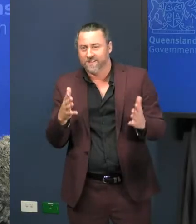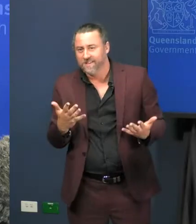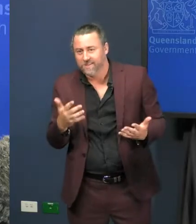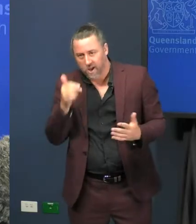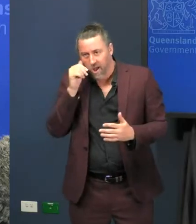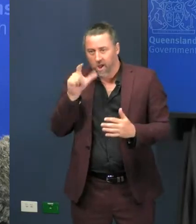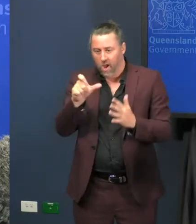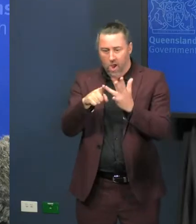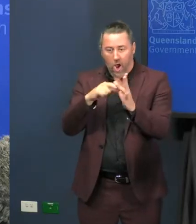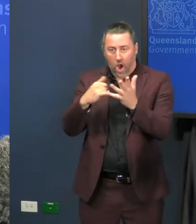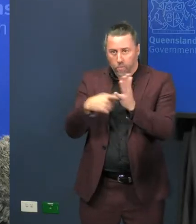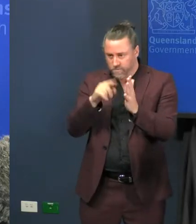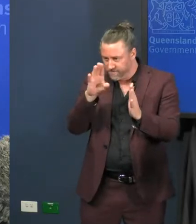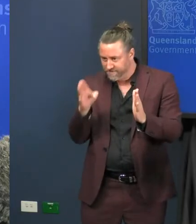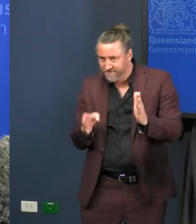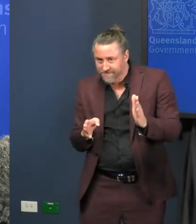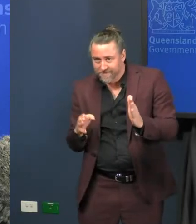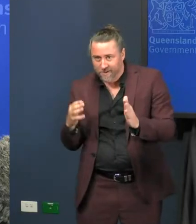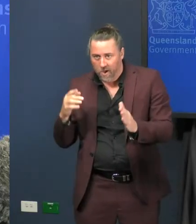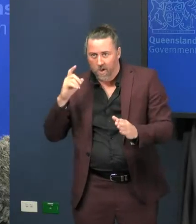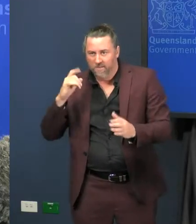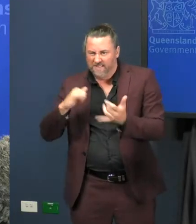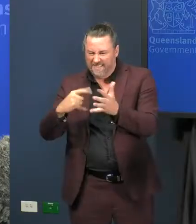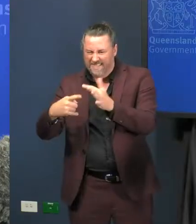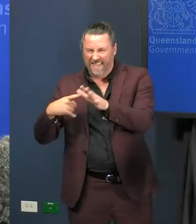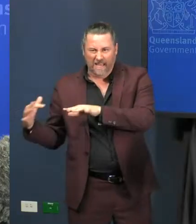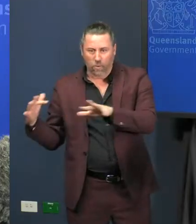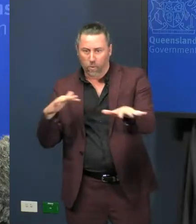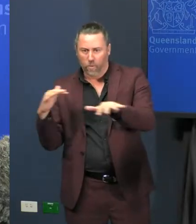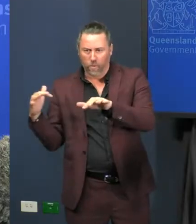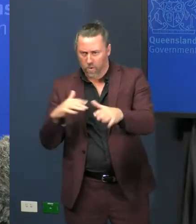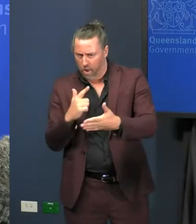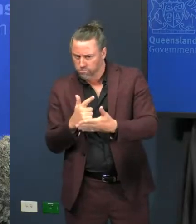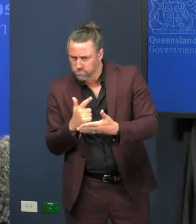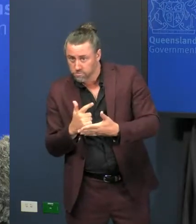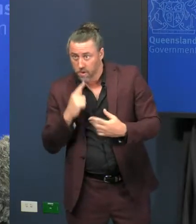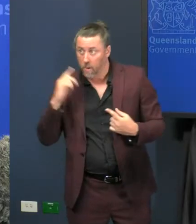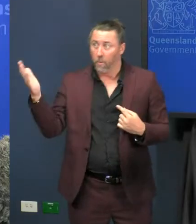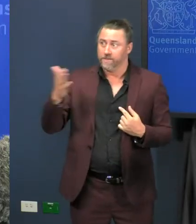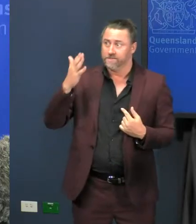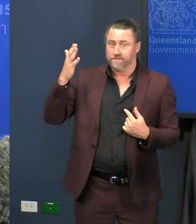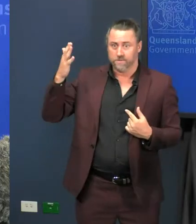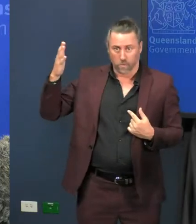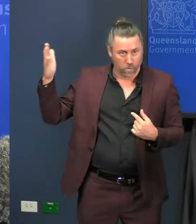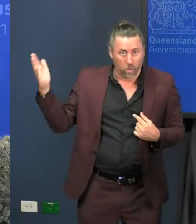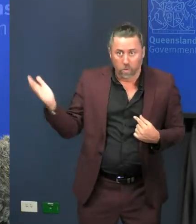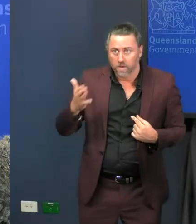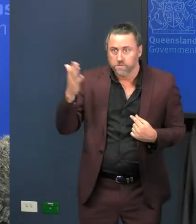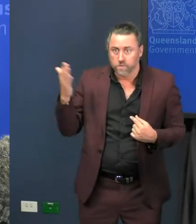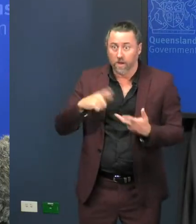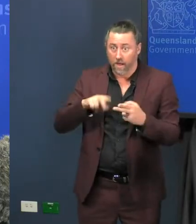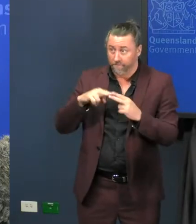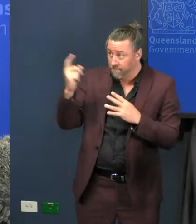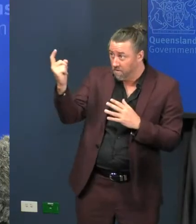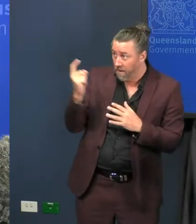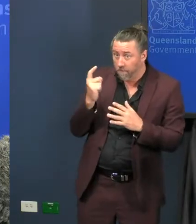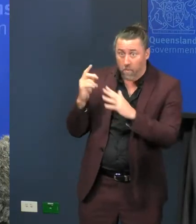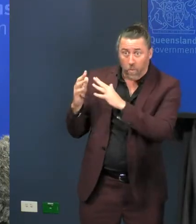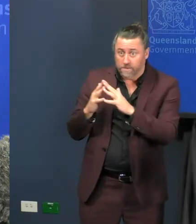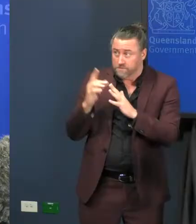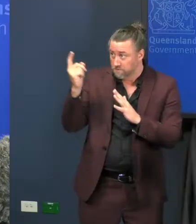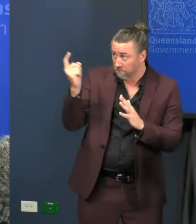erosion, then the prospect of some winds, wherever that might be, if the system was to head west towards the coast, and